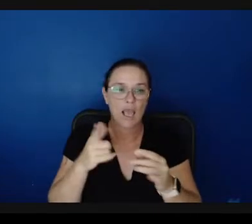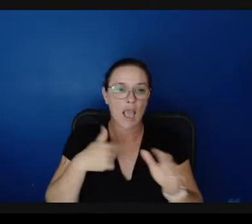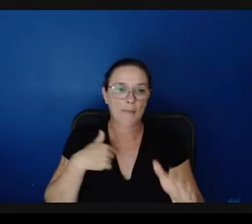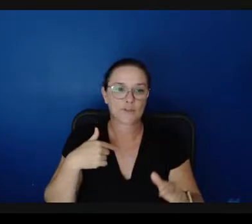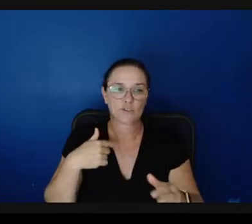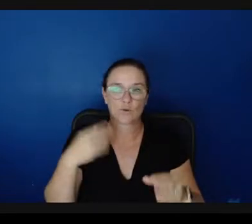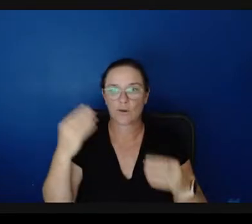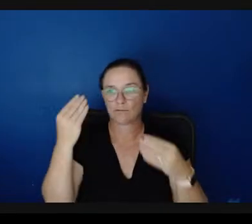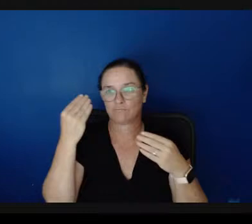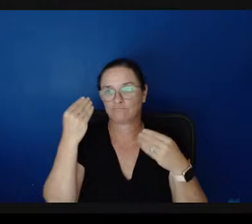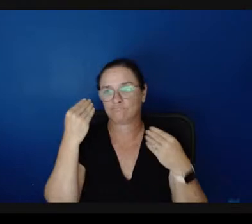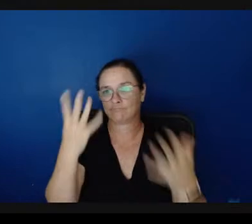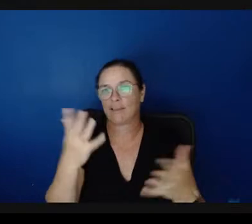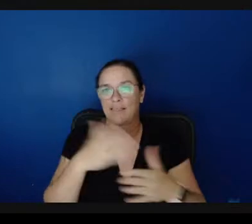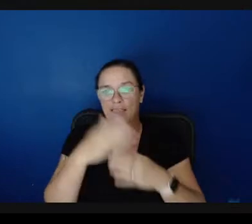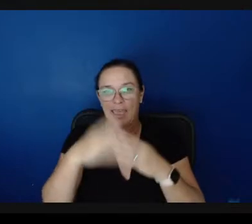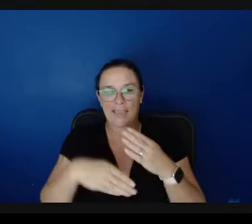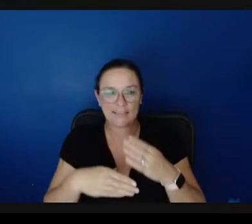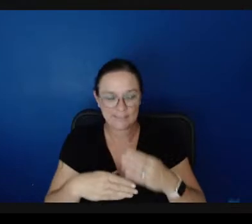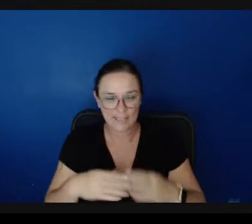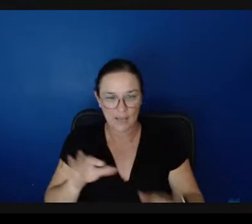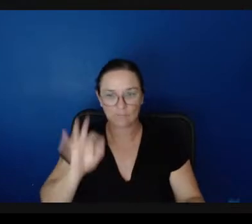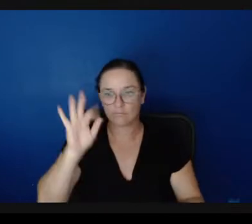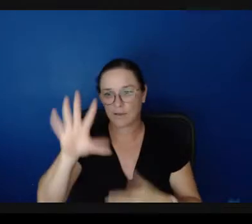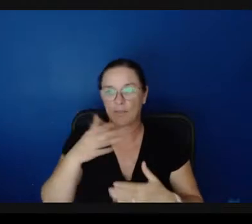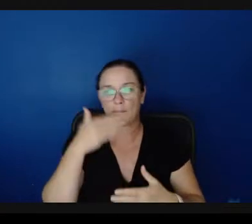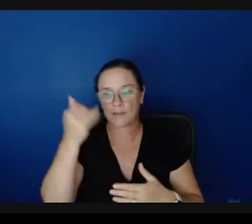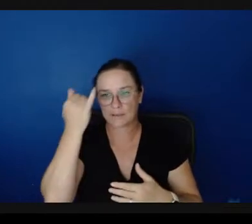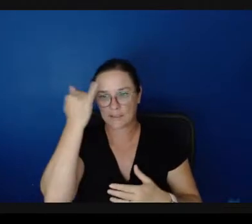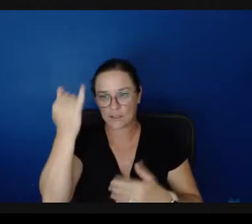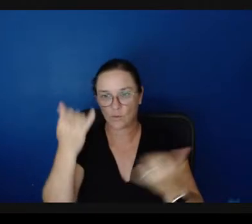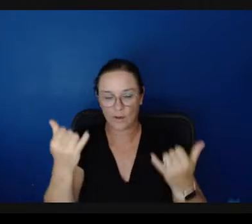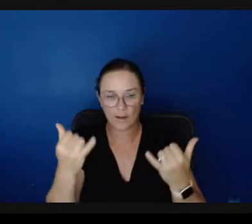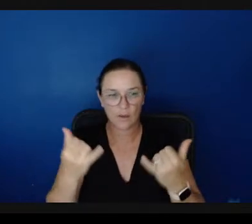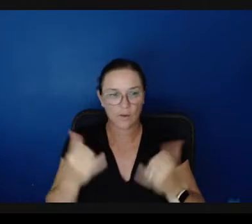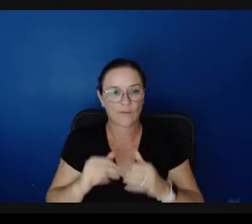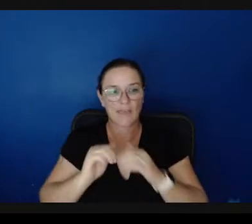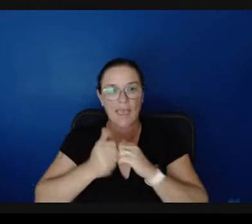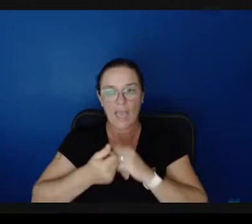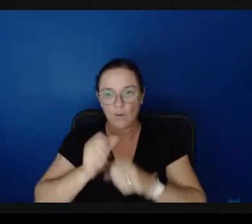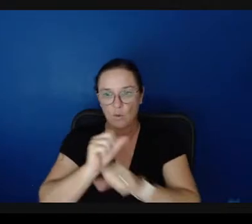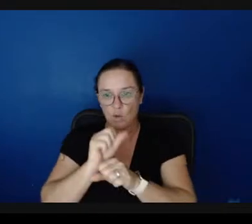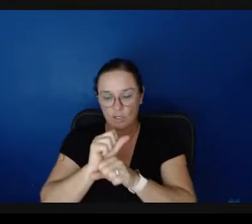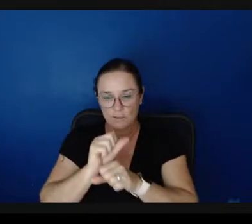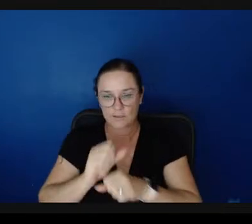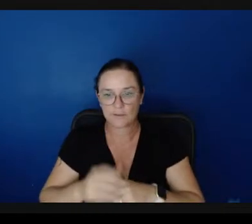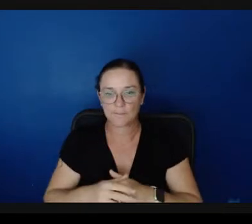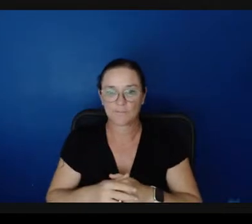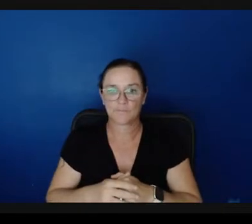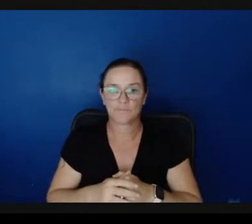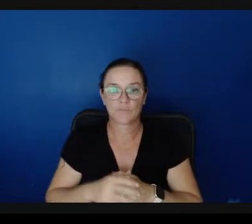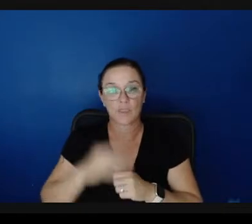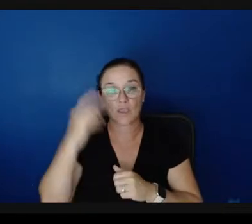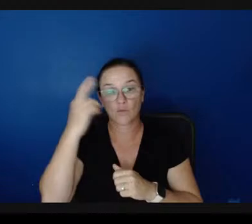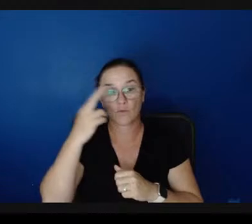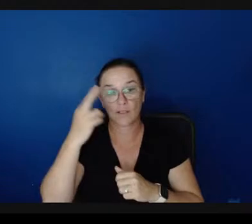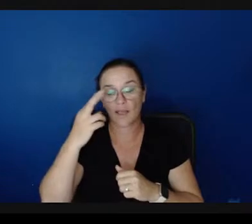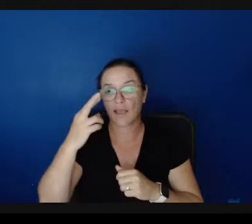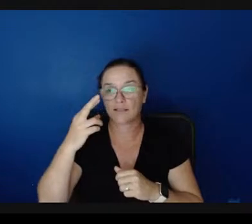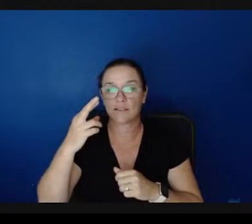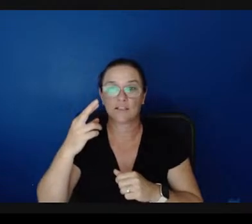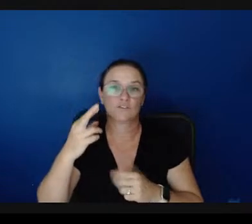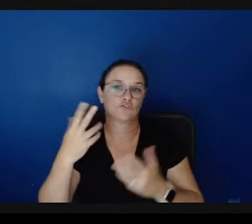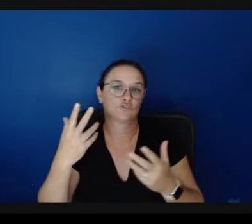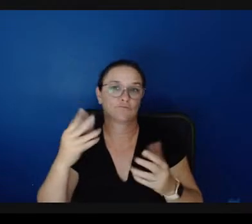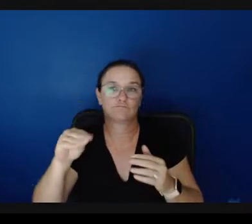the end here and put forth what's our best idea right now of how this actually works, right? And just realizing it is a snapshot in time. We don't have all the